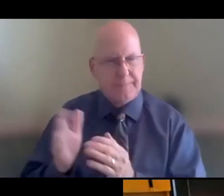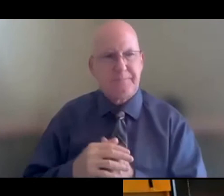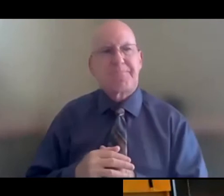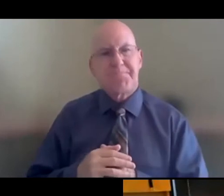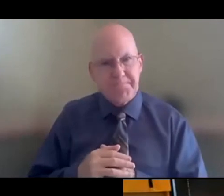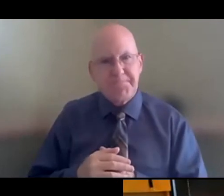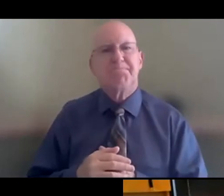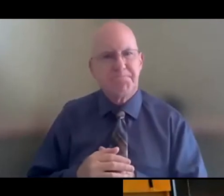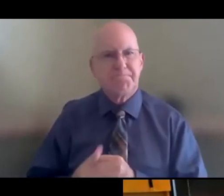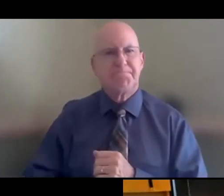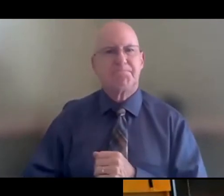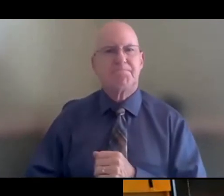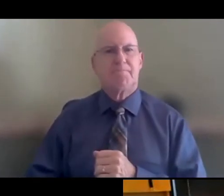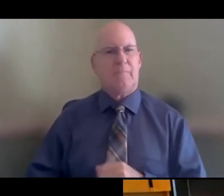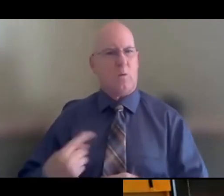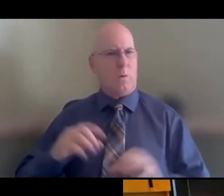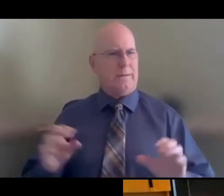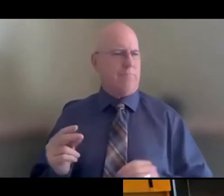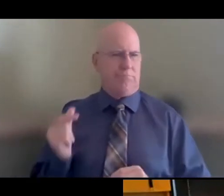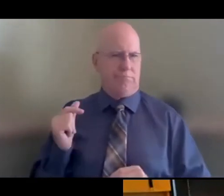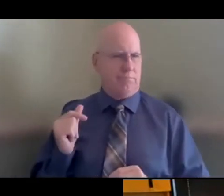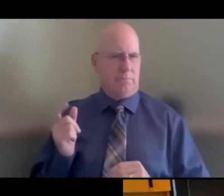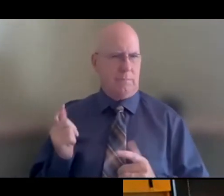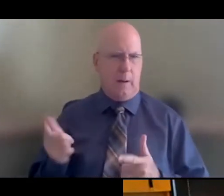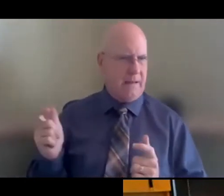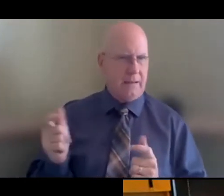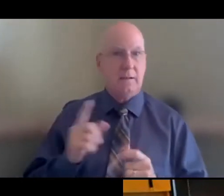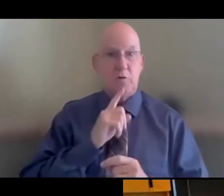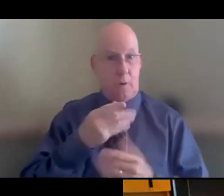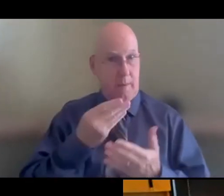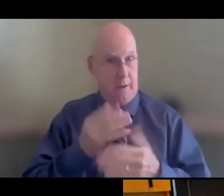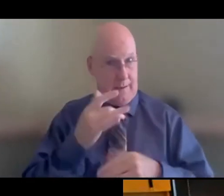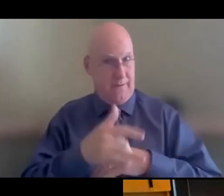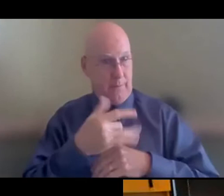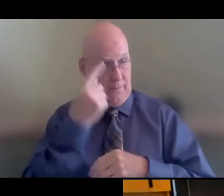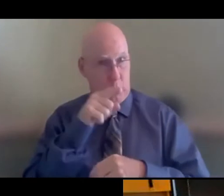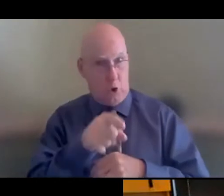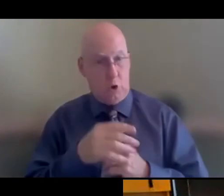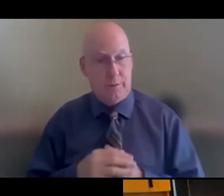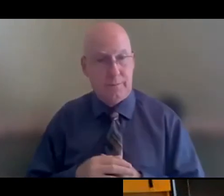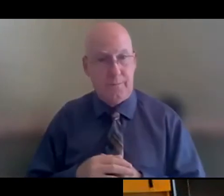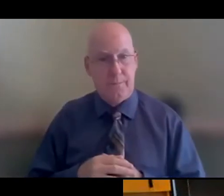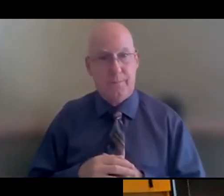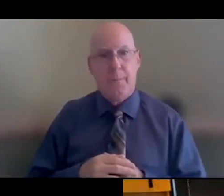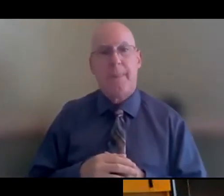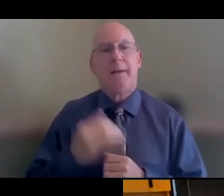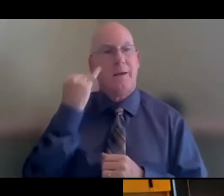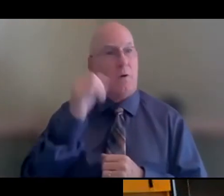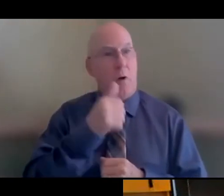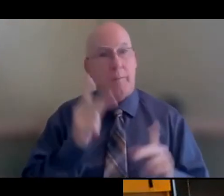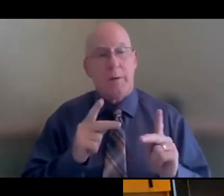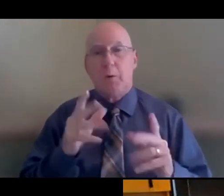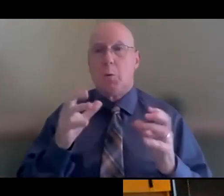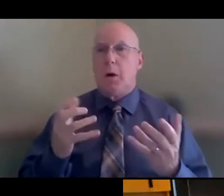that was, we did it immediately to make sure that that money would be there for her, right? And that if other people wanted to make gifts,